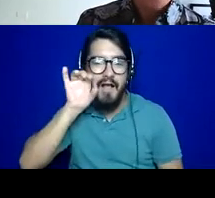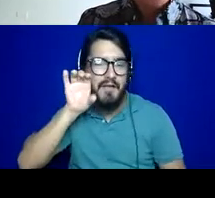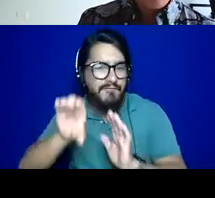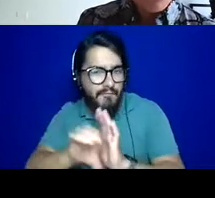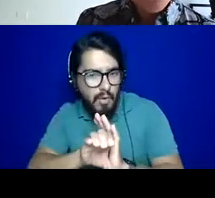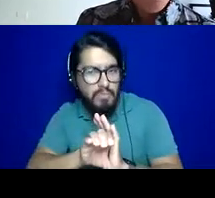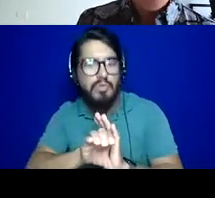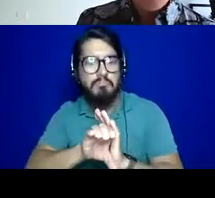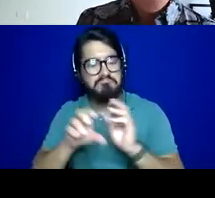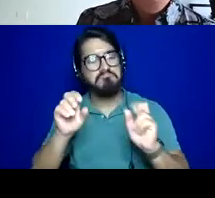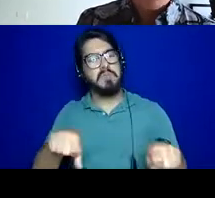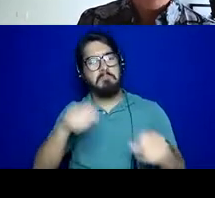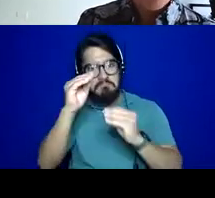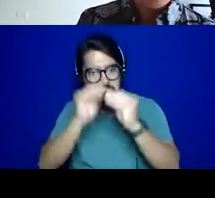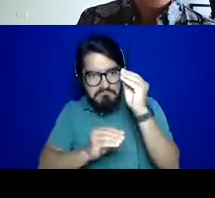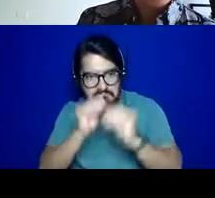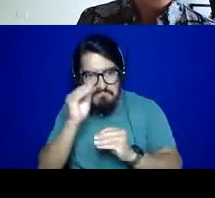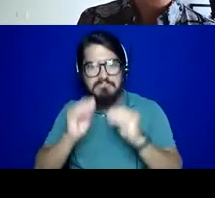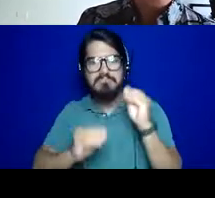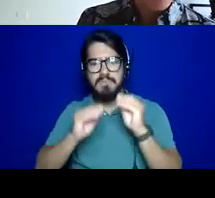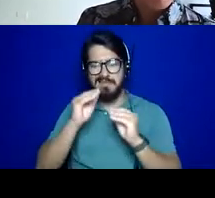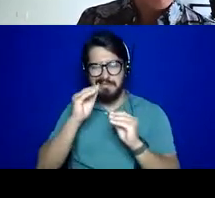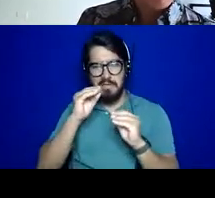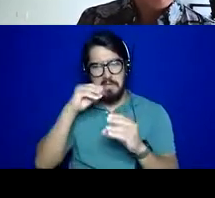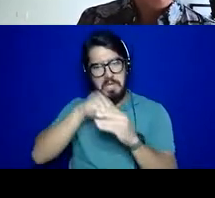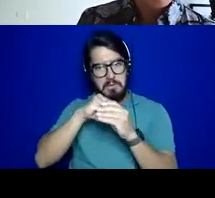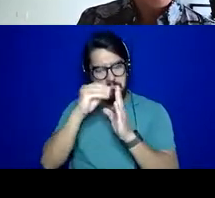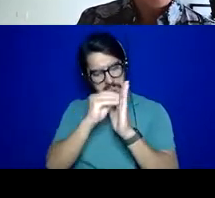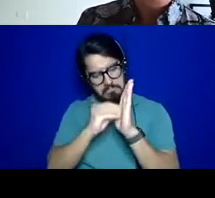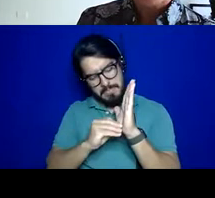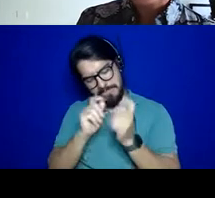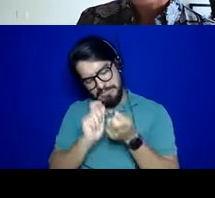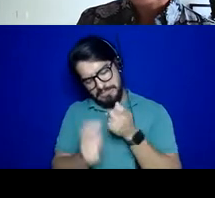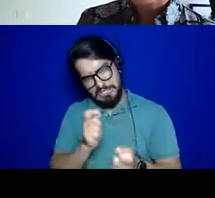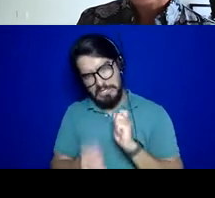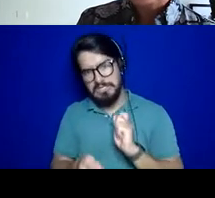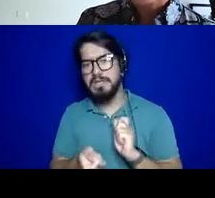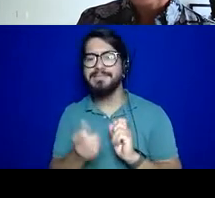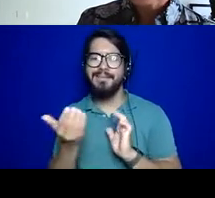is, you can also edit metadata on that and then resave the file.